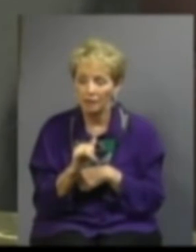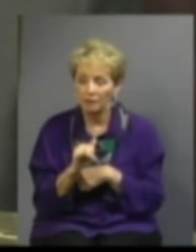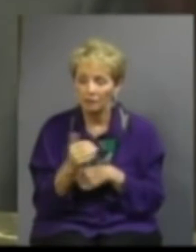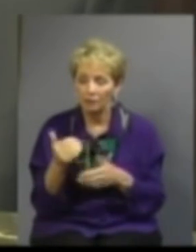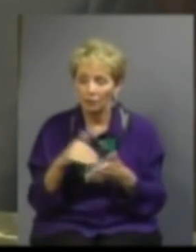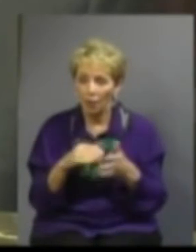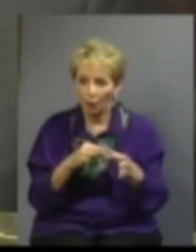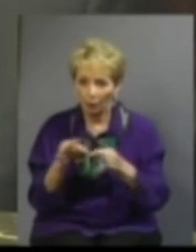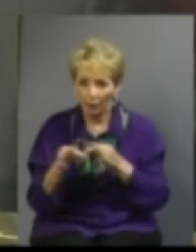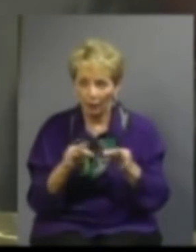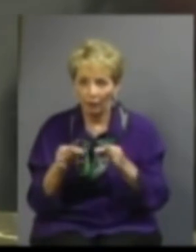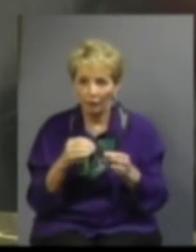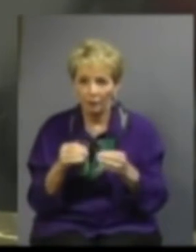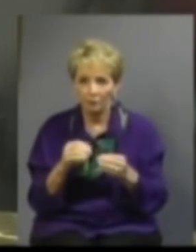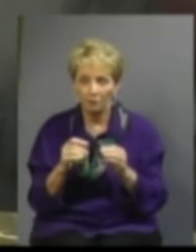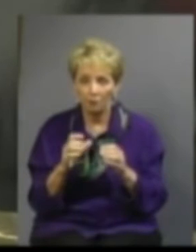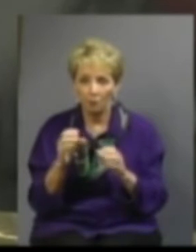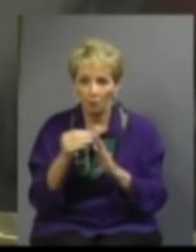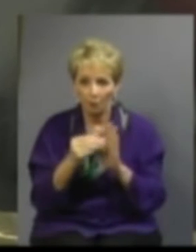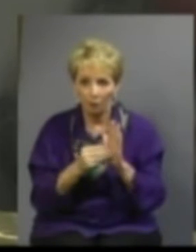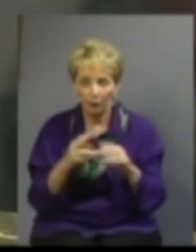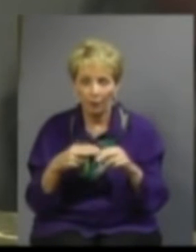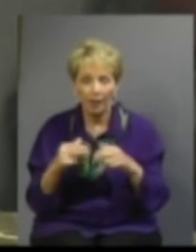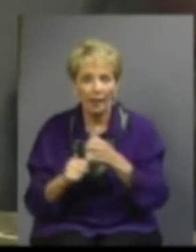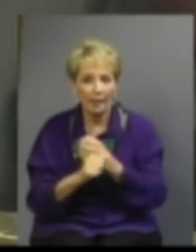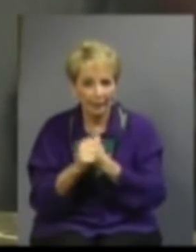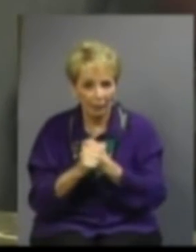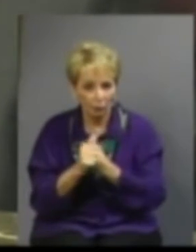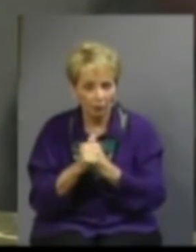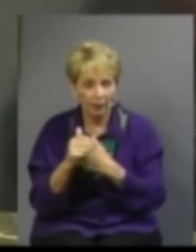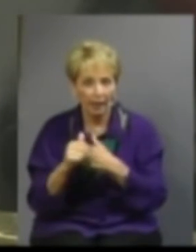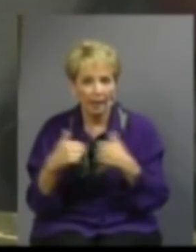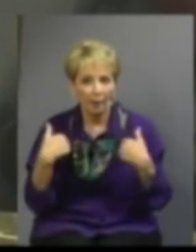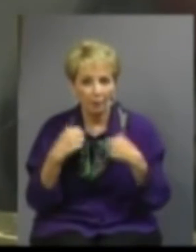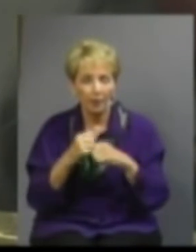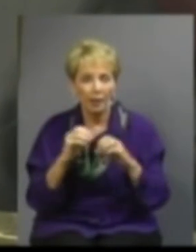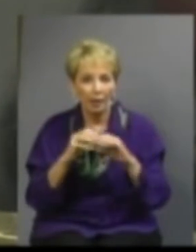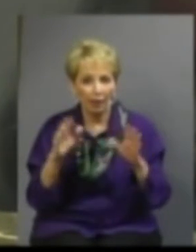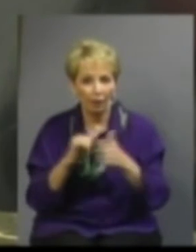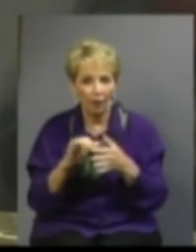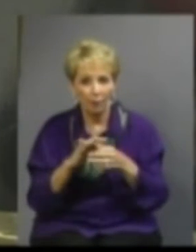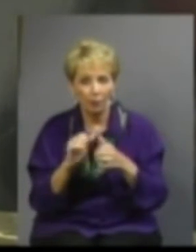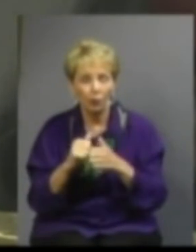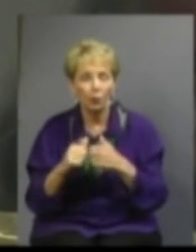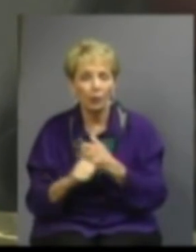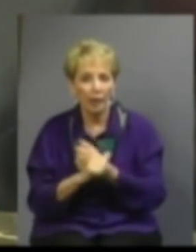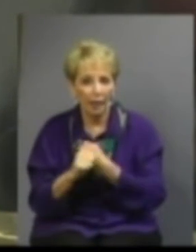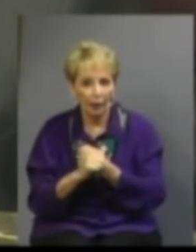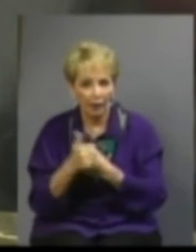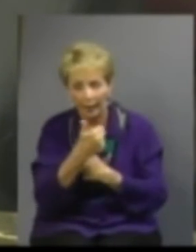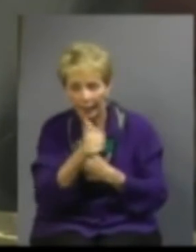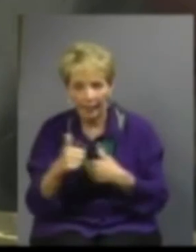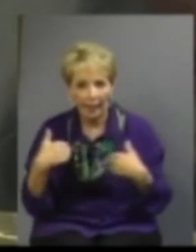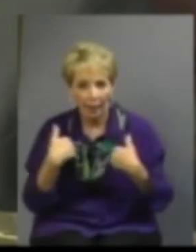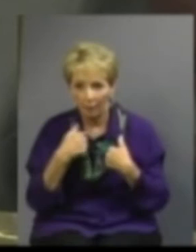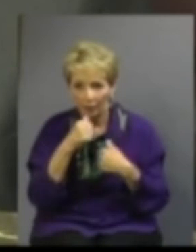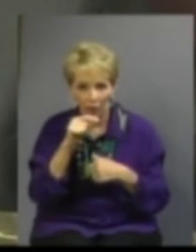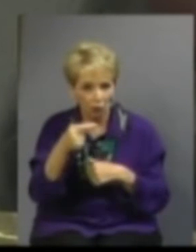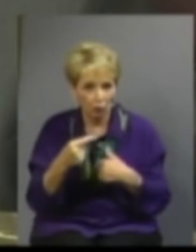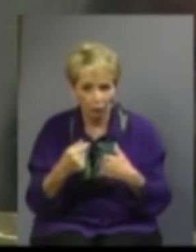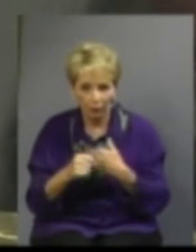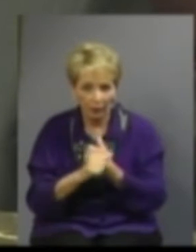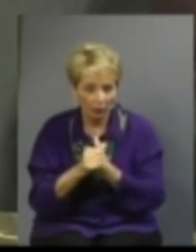reiterating and slightly modifying our ordinance on dangerous animals, making clear that applies to any animal, not just